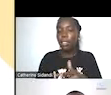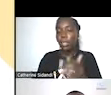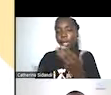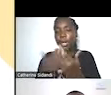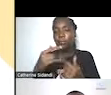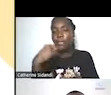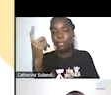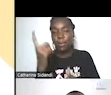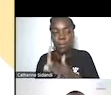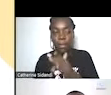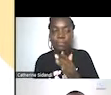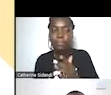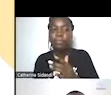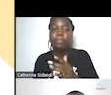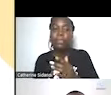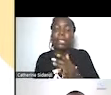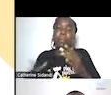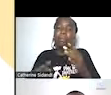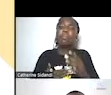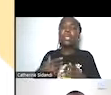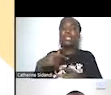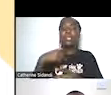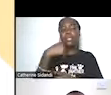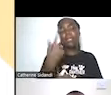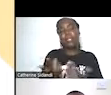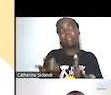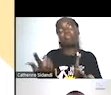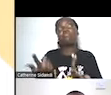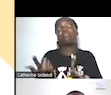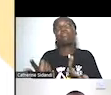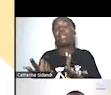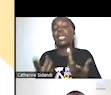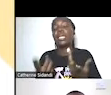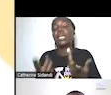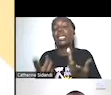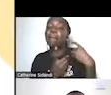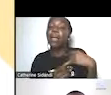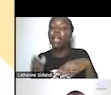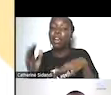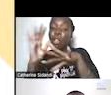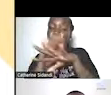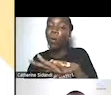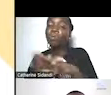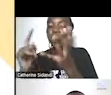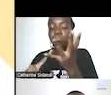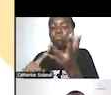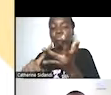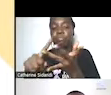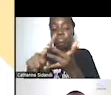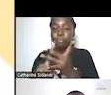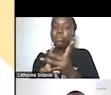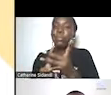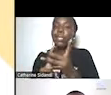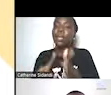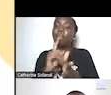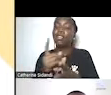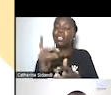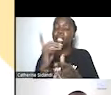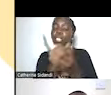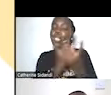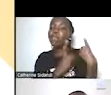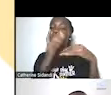sales is dependent on this and this and this. So sales might be dependent on number of customers that I